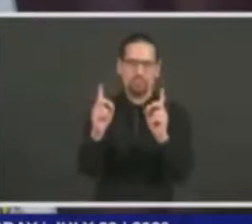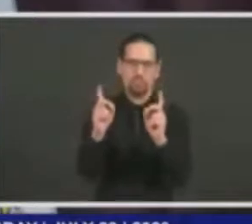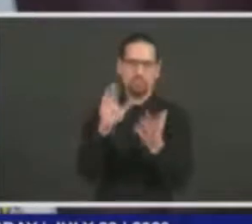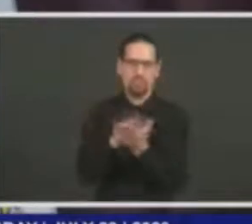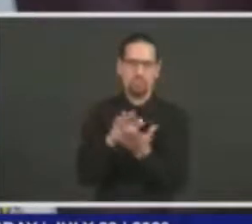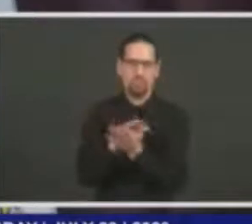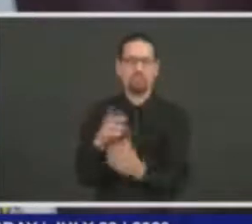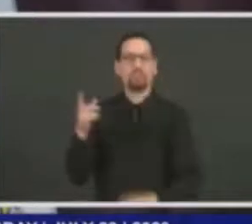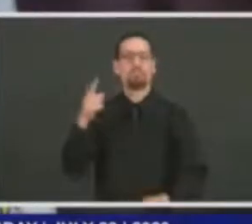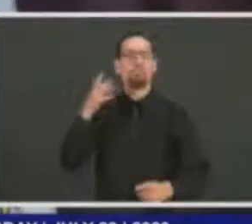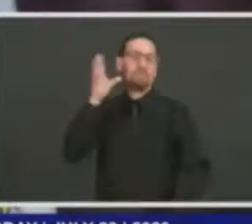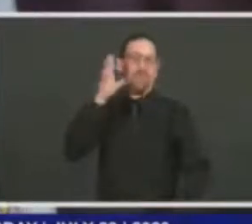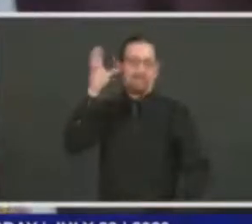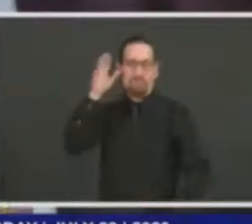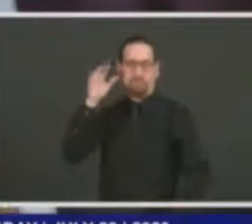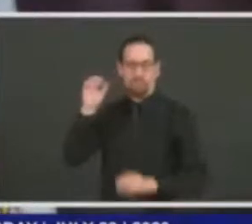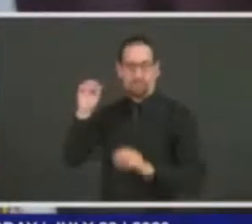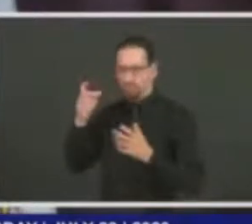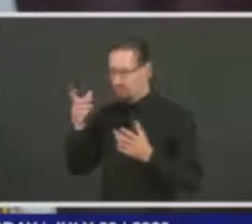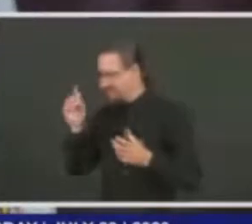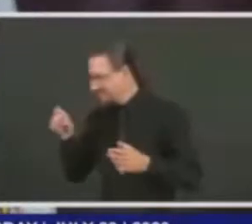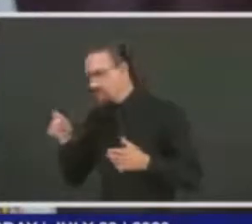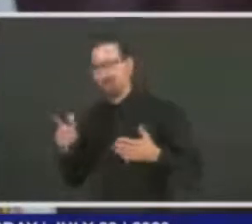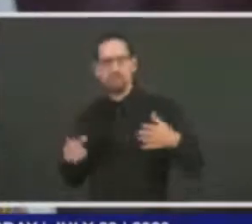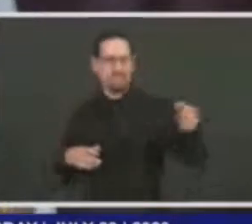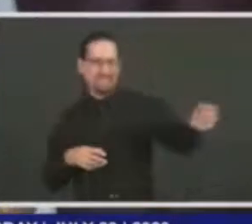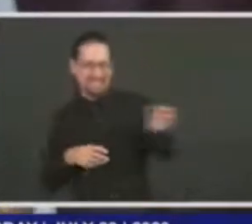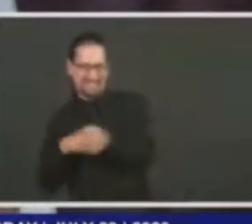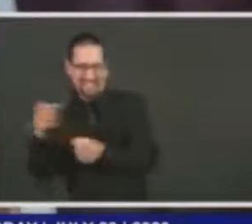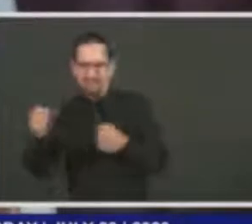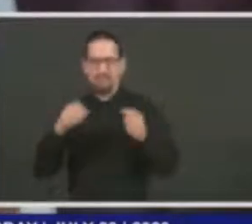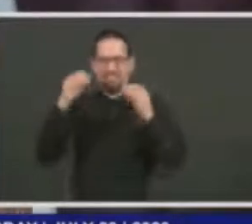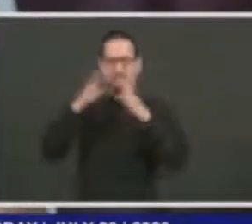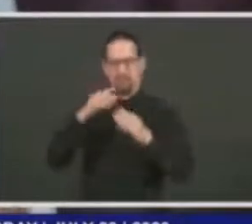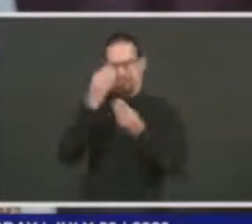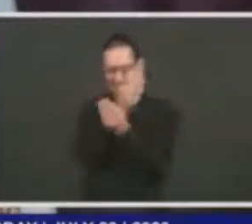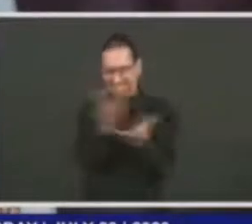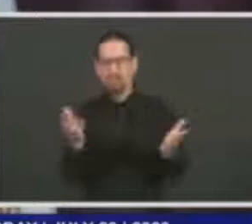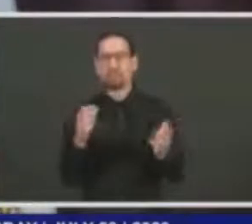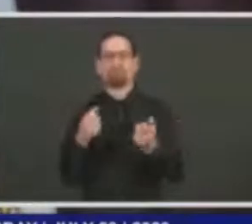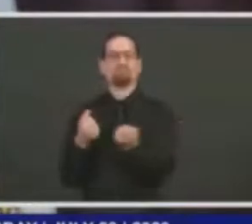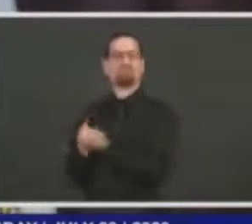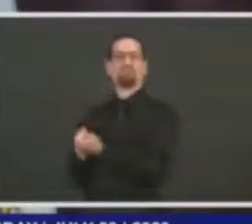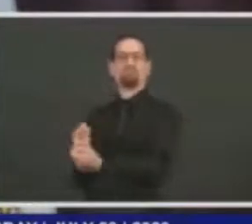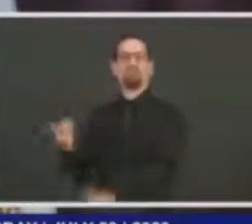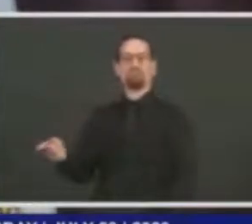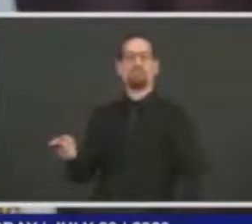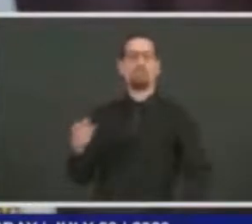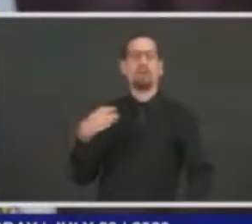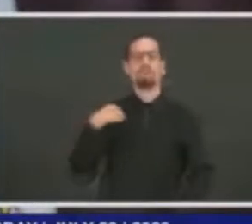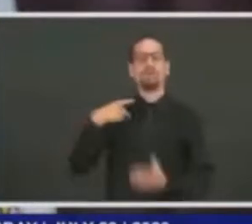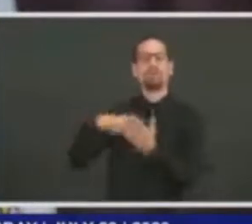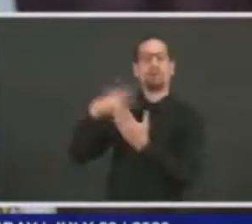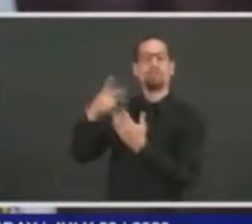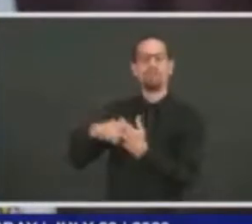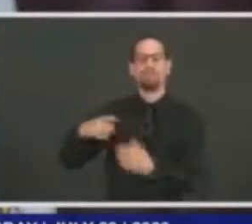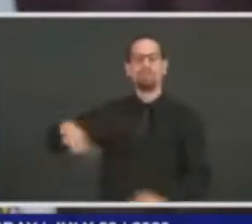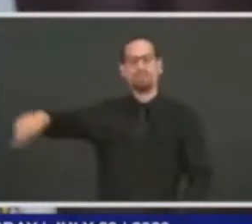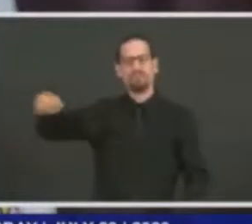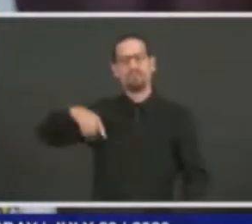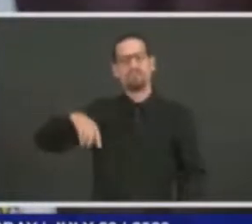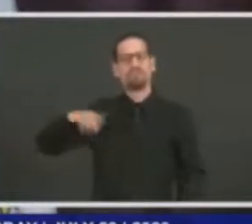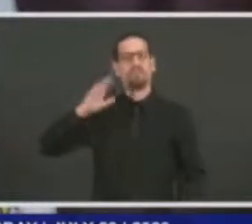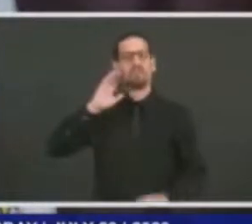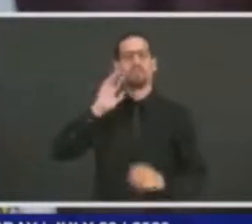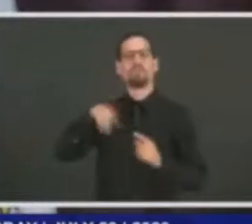well and get them certified to do some work, we have the governor's program, all those things we've been looking at. The great thing about how our